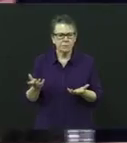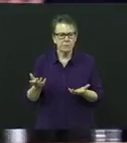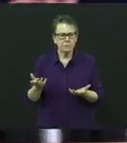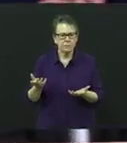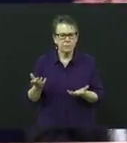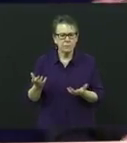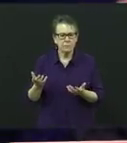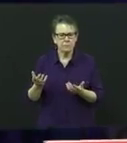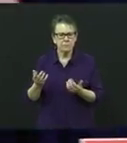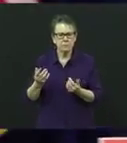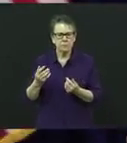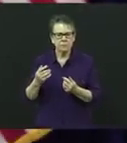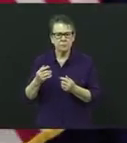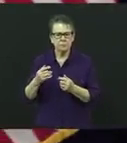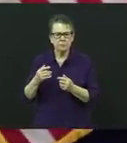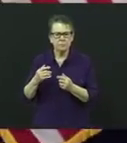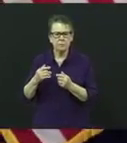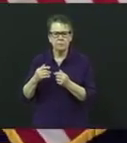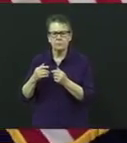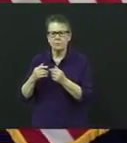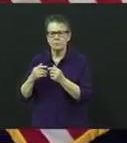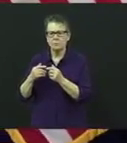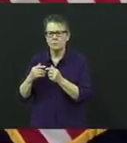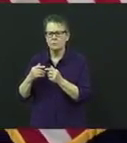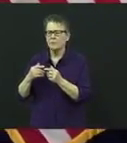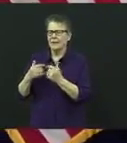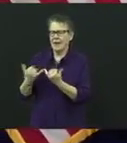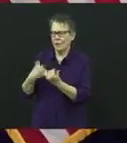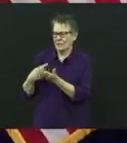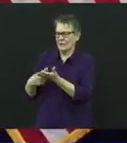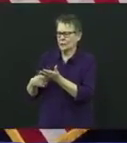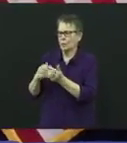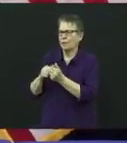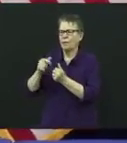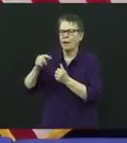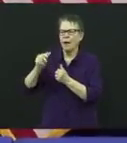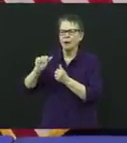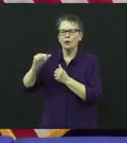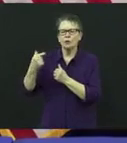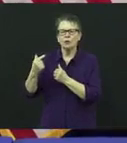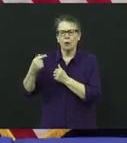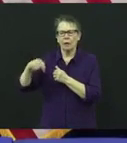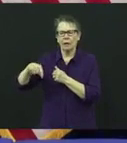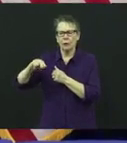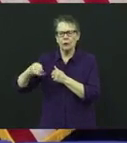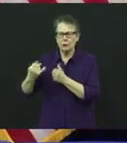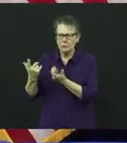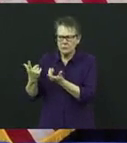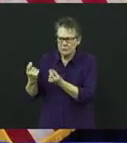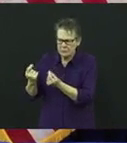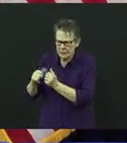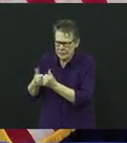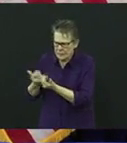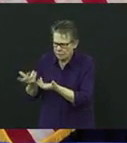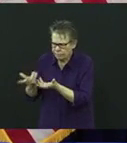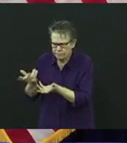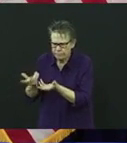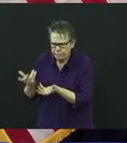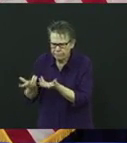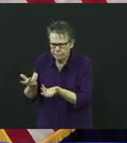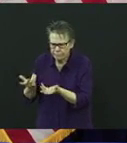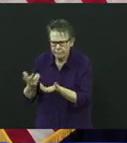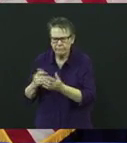okay? Thank you. You guys good? Brent, real quick. Real quick, do you plan at all to name and shame people who have been, or